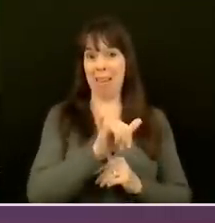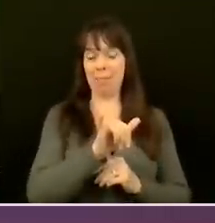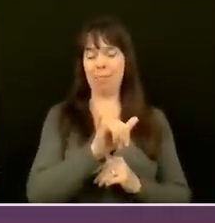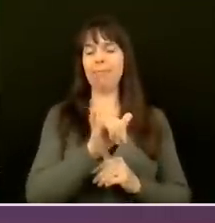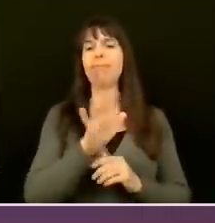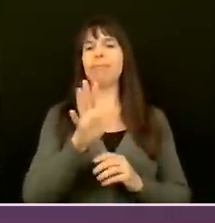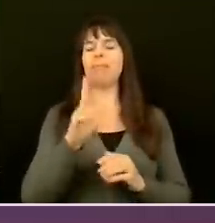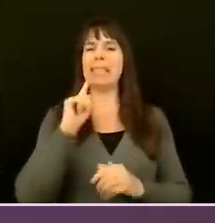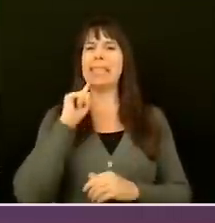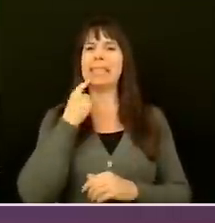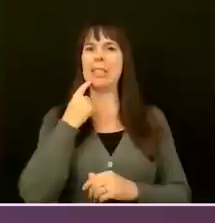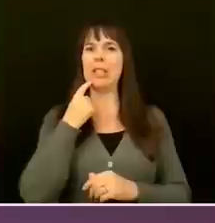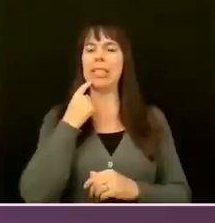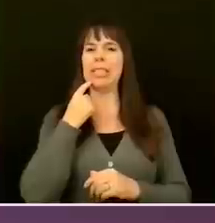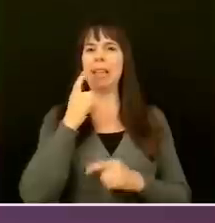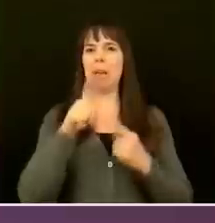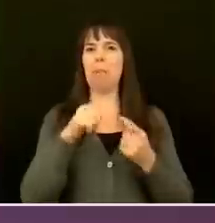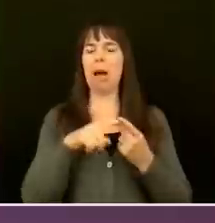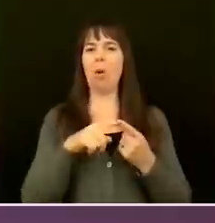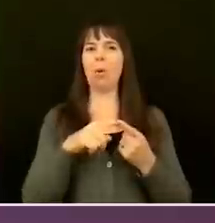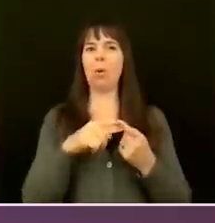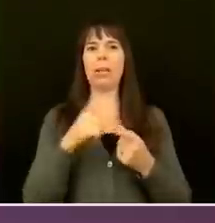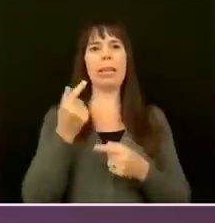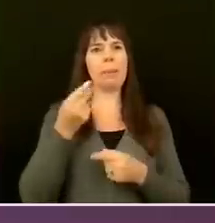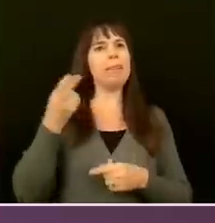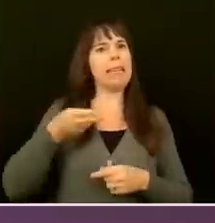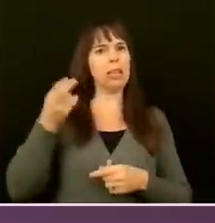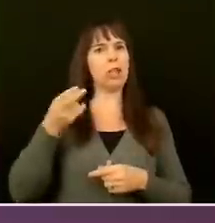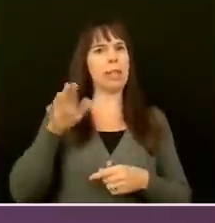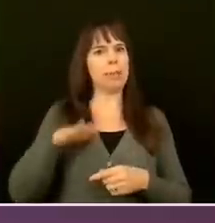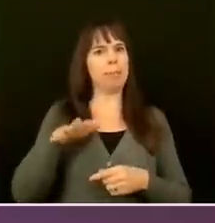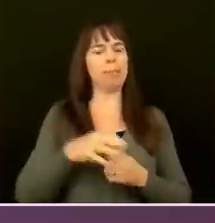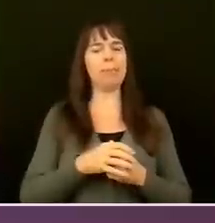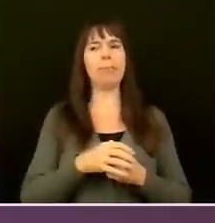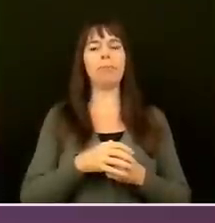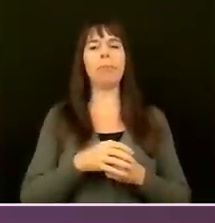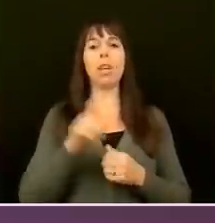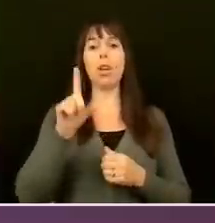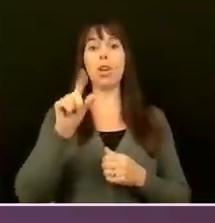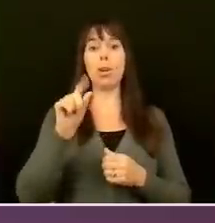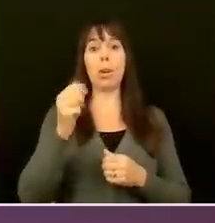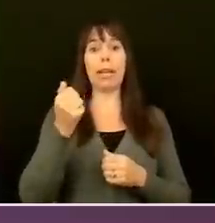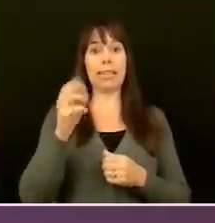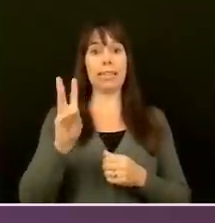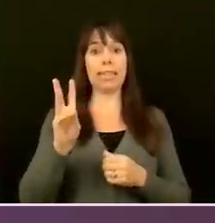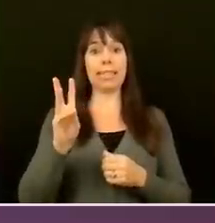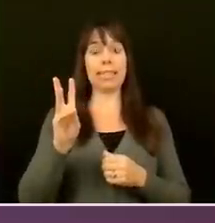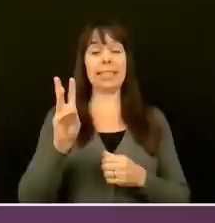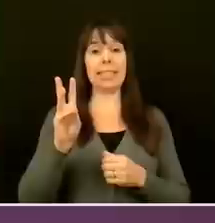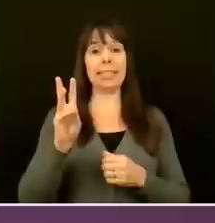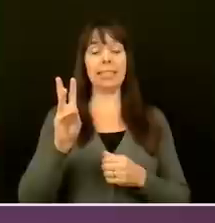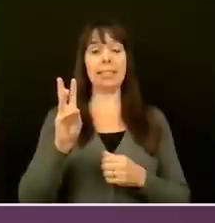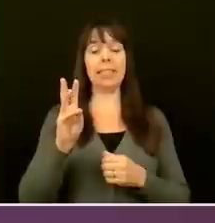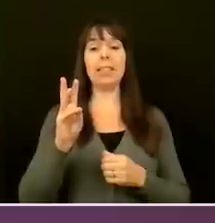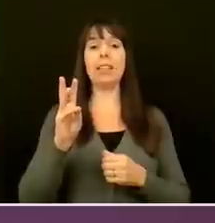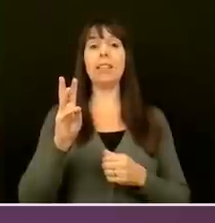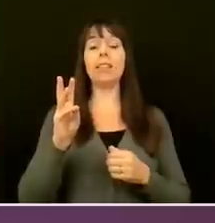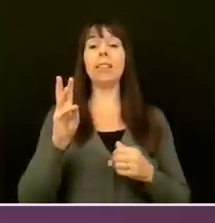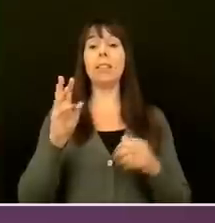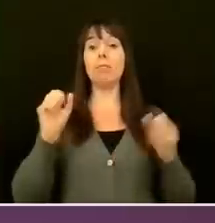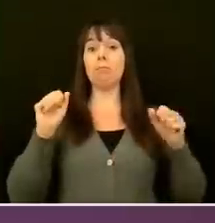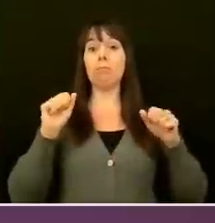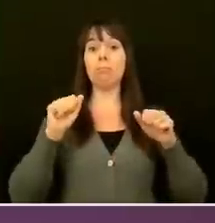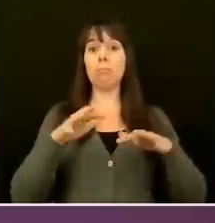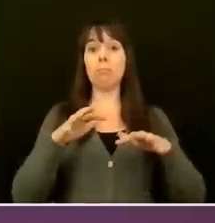be serious about a little bit of history here. In 2016, the turnout in